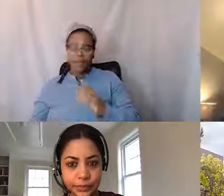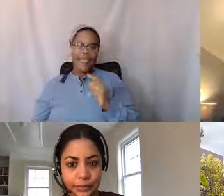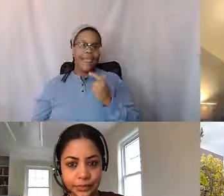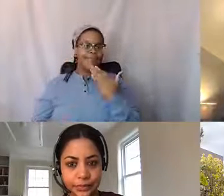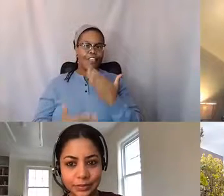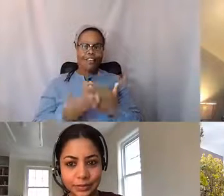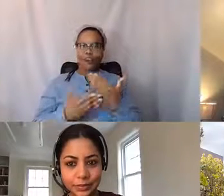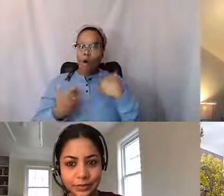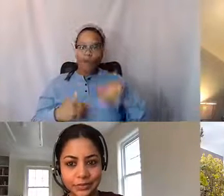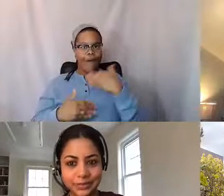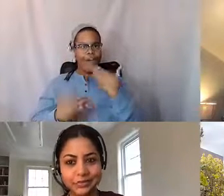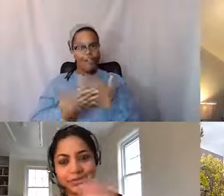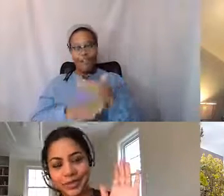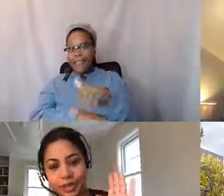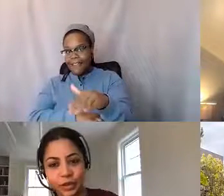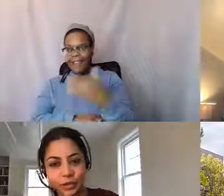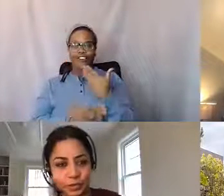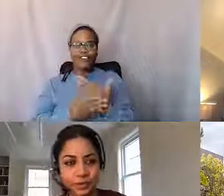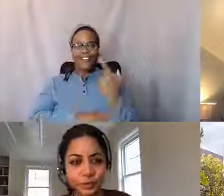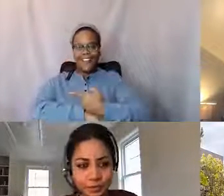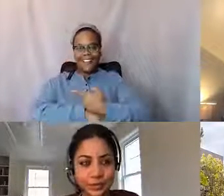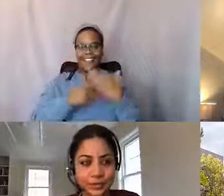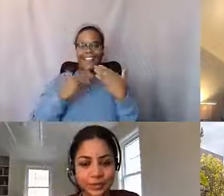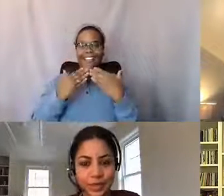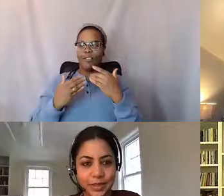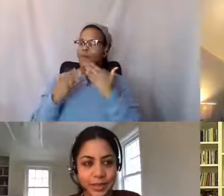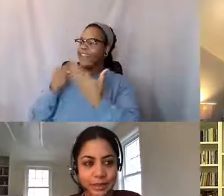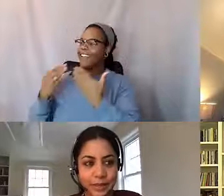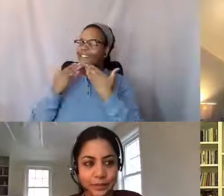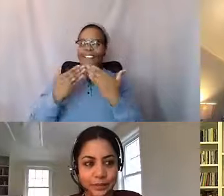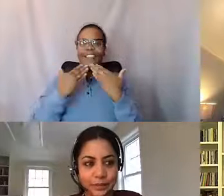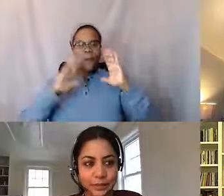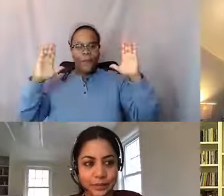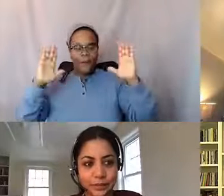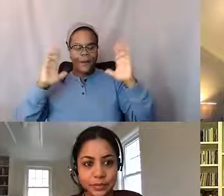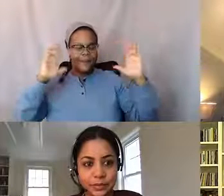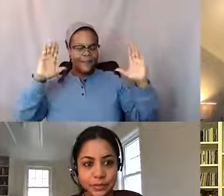everyone have a good evening or a good day. Thank you. Thank you. Bye. Thanks. Bye.